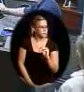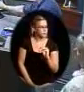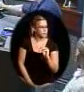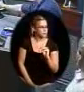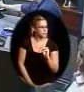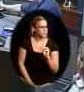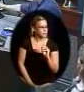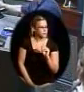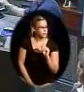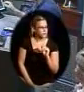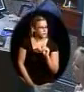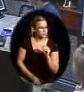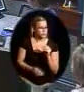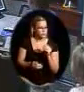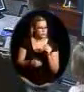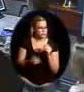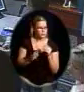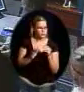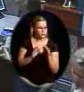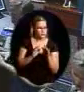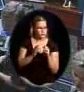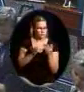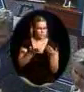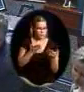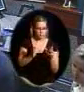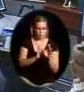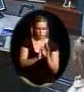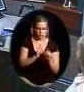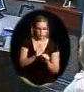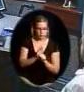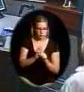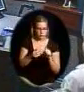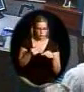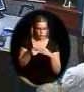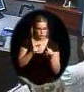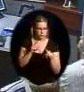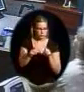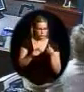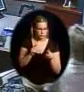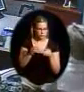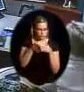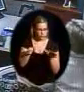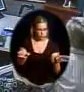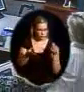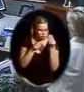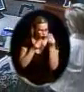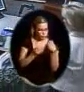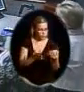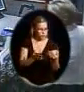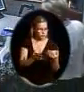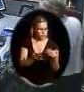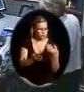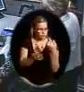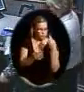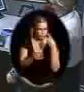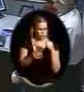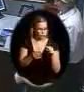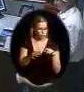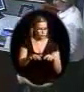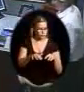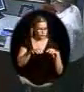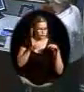Before we start that, maybe a little background, Dr. All, on the survey, and just some general information for the viewing audience, so they